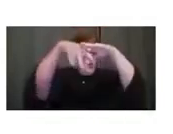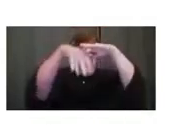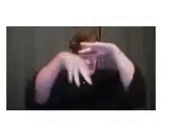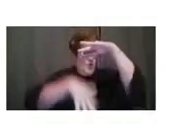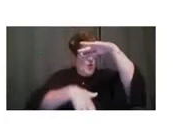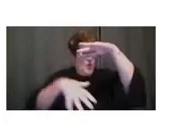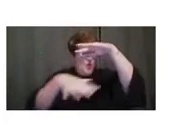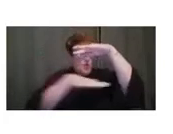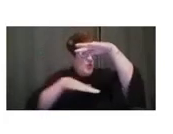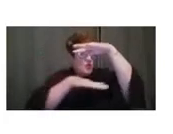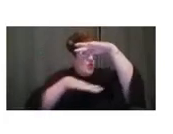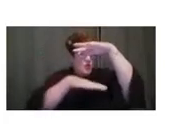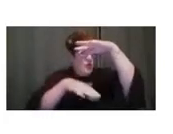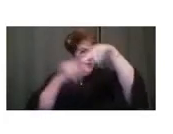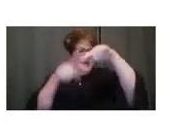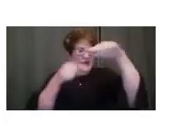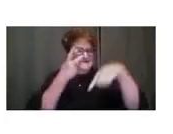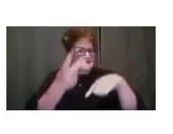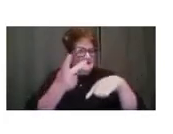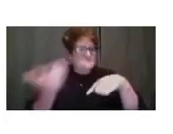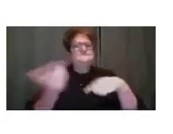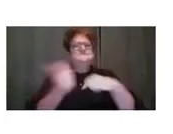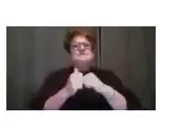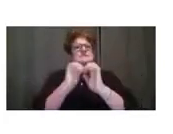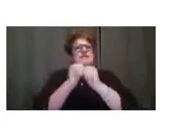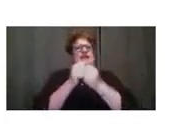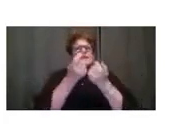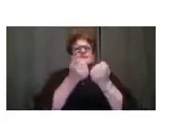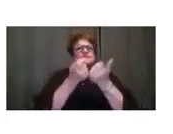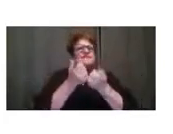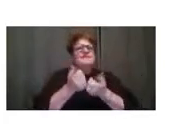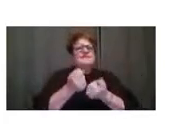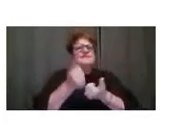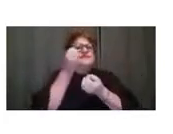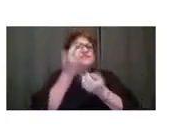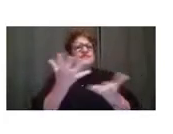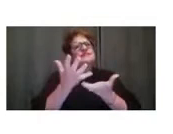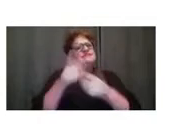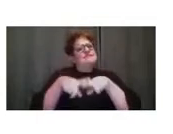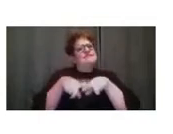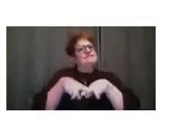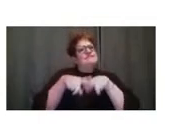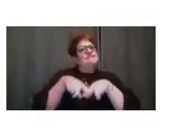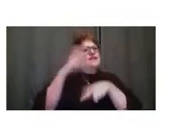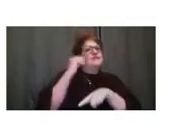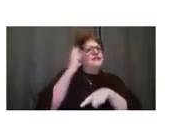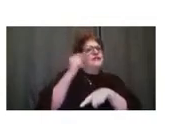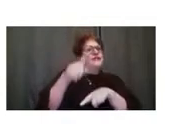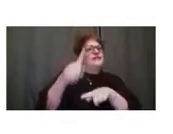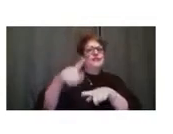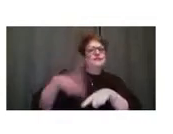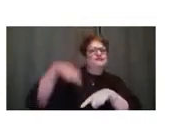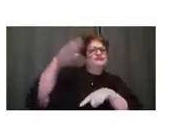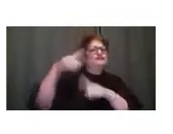below the surface. And how it sorts the bits of information is based on the experiences we have had and the messaging